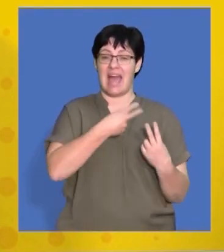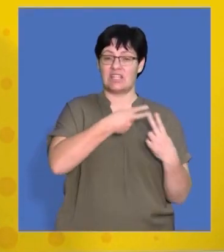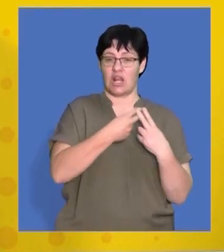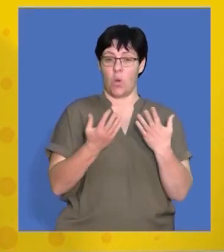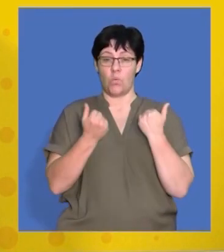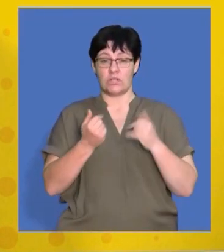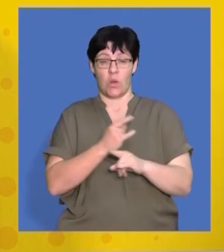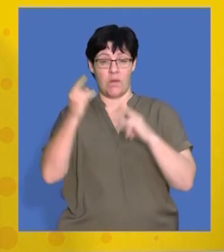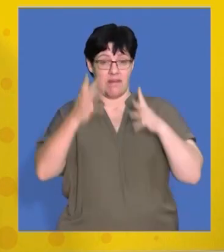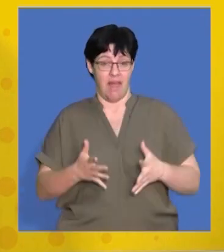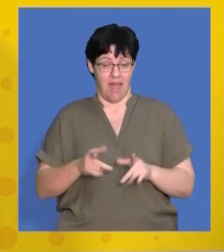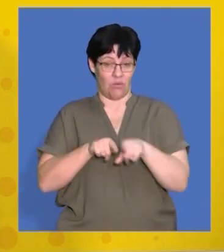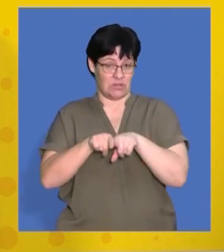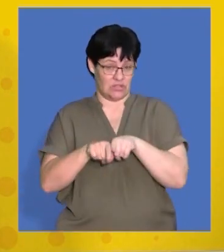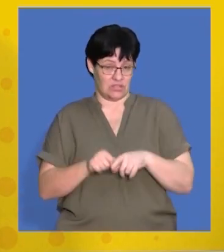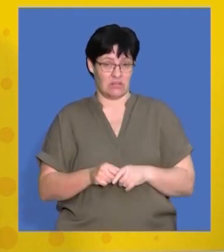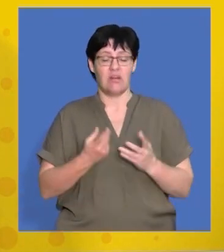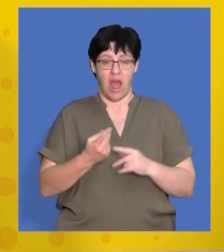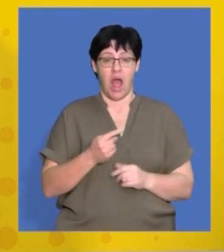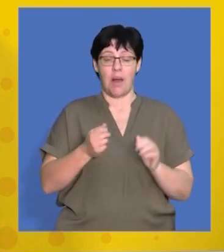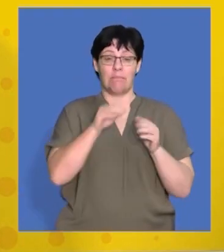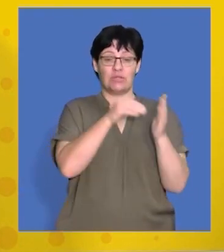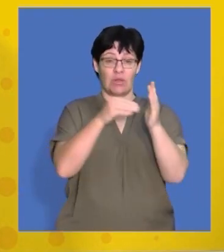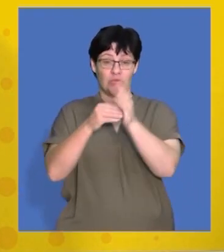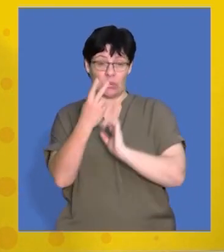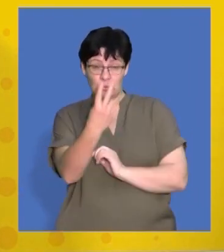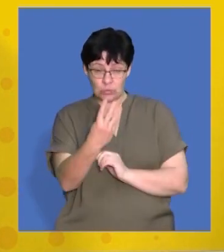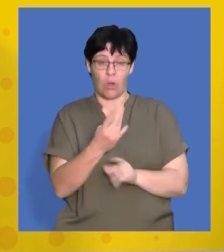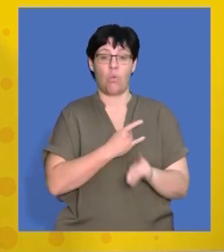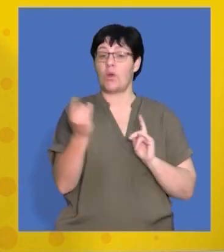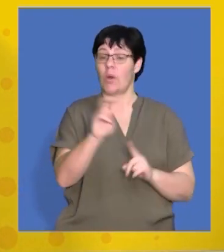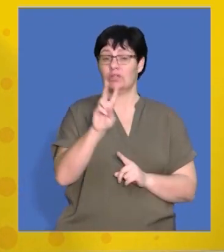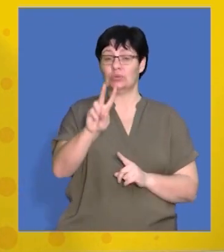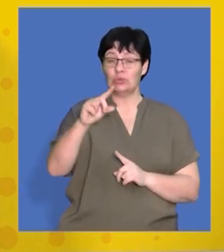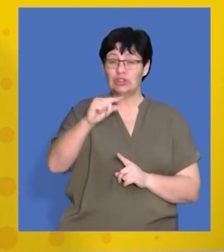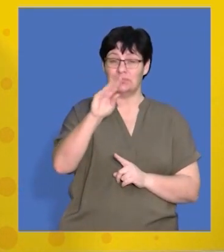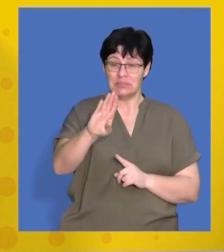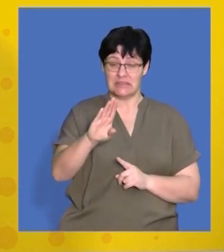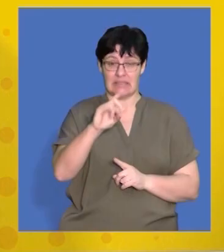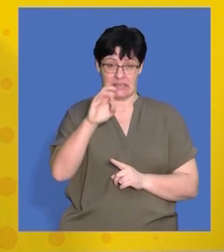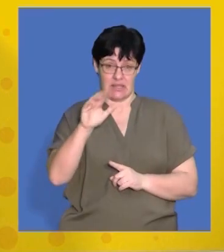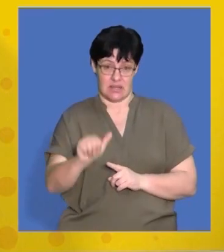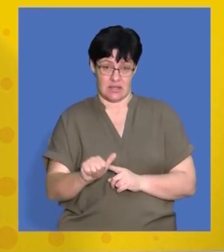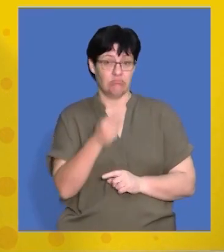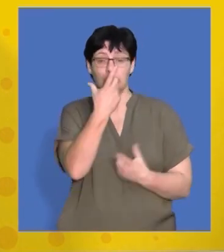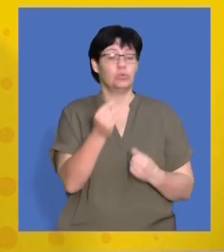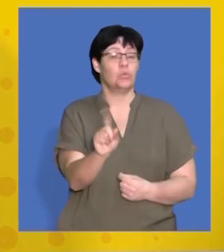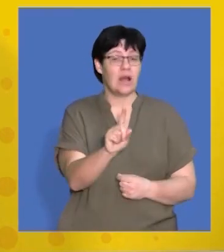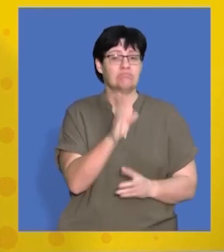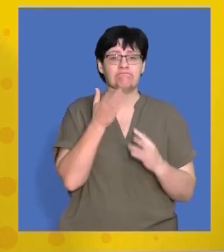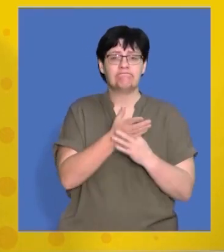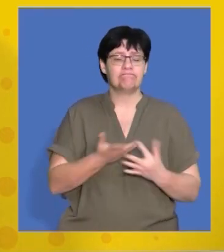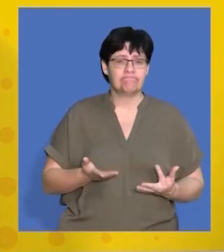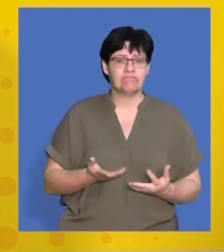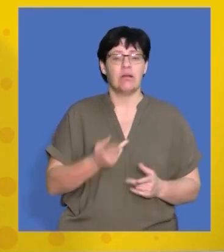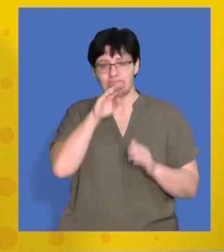hashtag WozoWinner competition, where 2 lucky matriculants stand a chance to win 2 gigs of data. All you need to do to enter